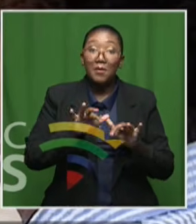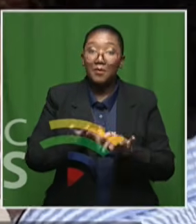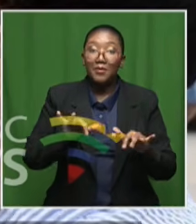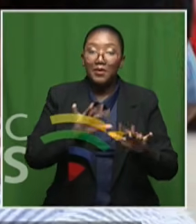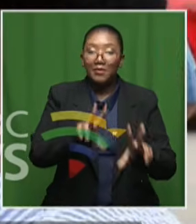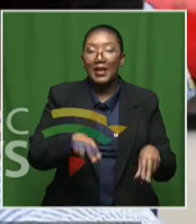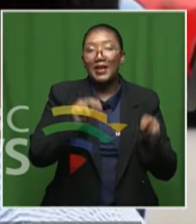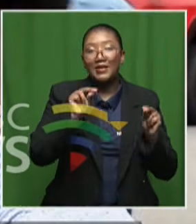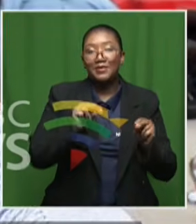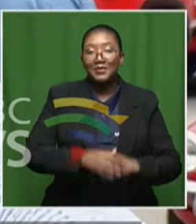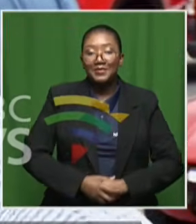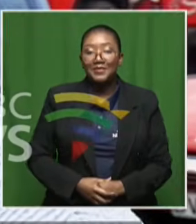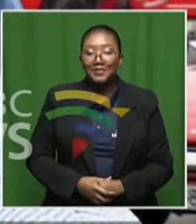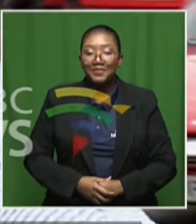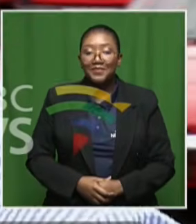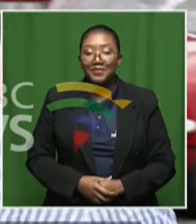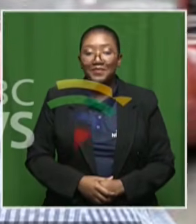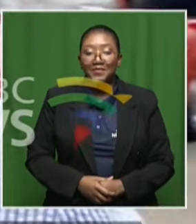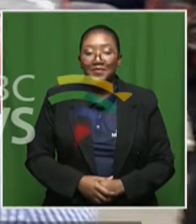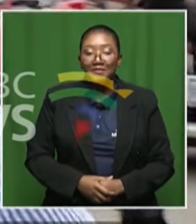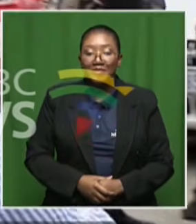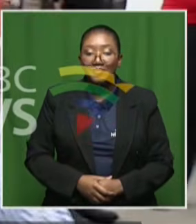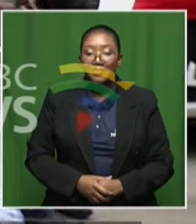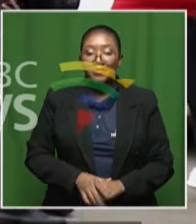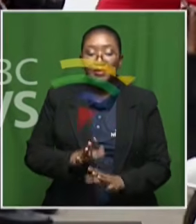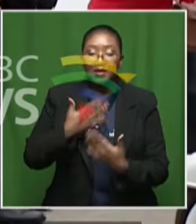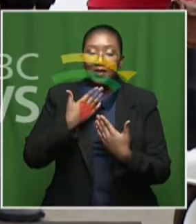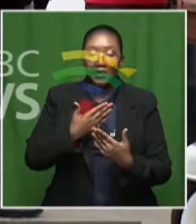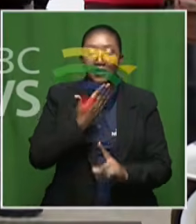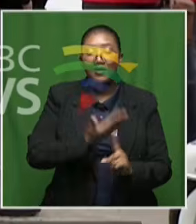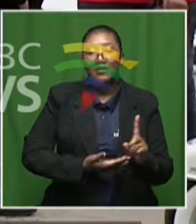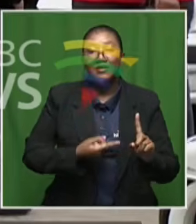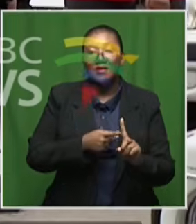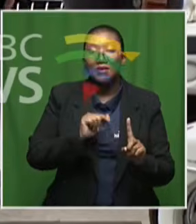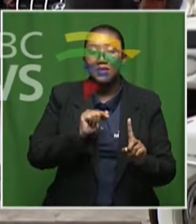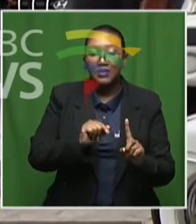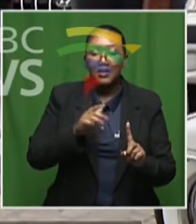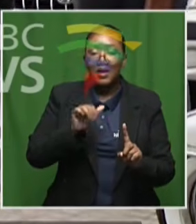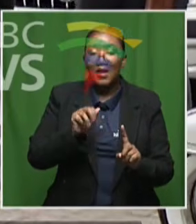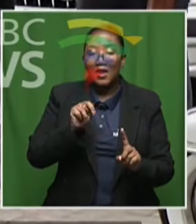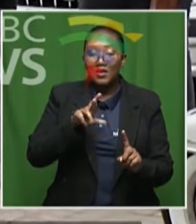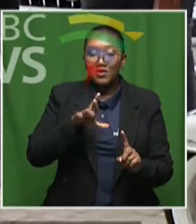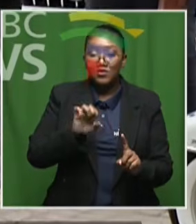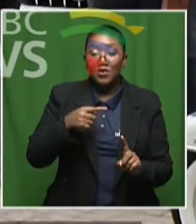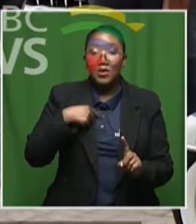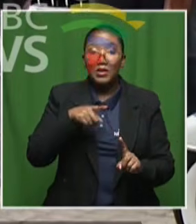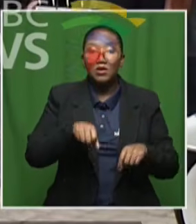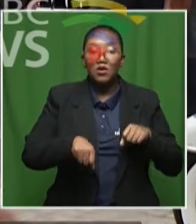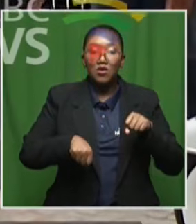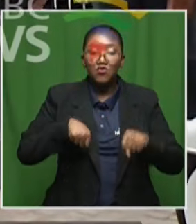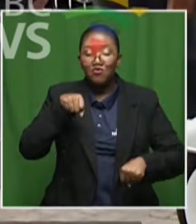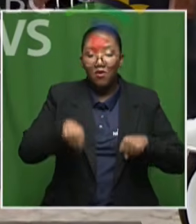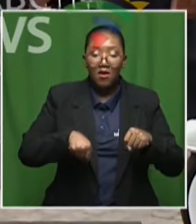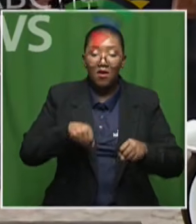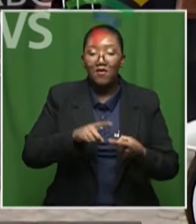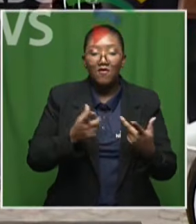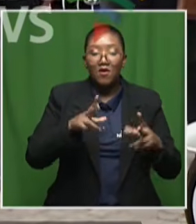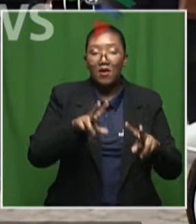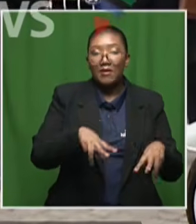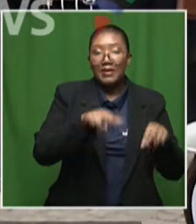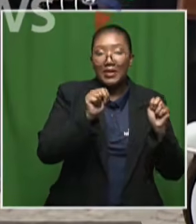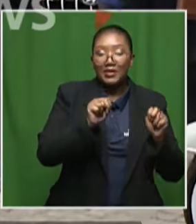giving him a chance. Thank you so much for speaking to us. Dr. Andre Hattingh is one of the riders here. Actually, they're going to be riding here in Nelspruit, also going